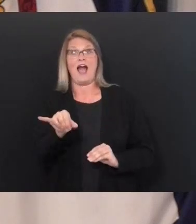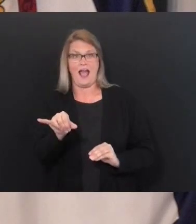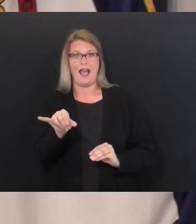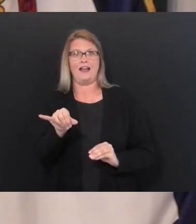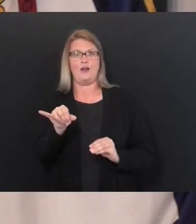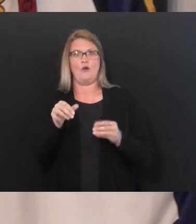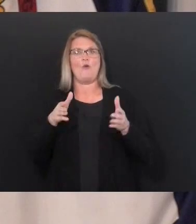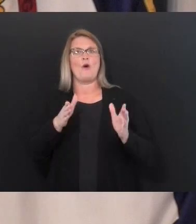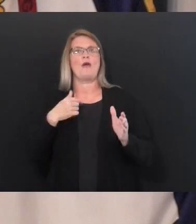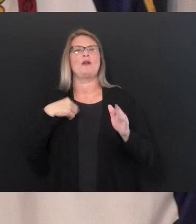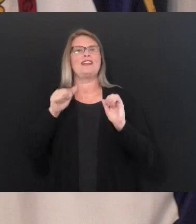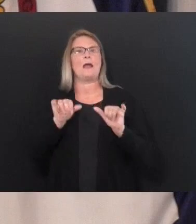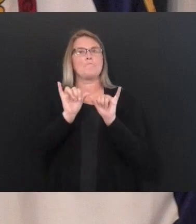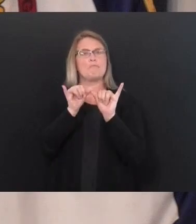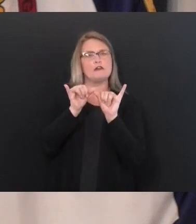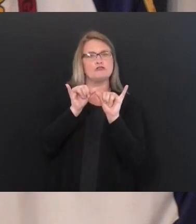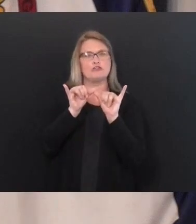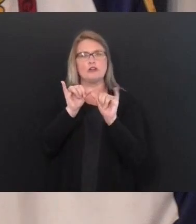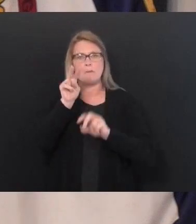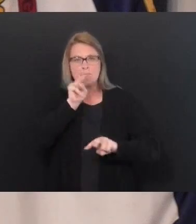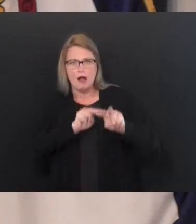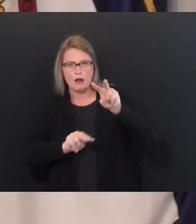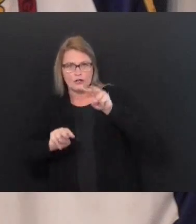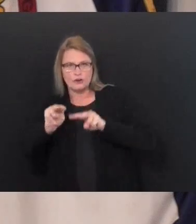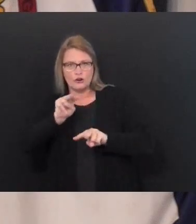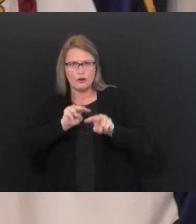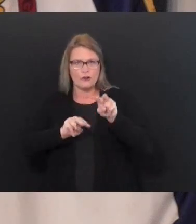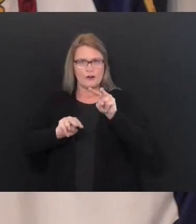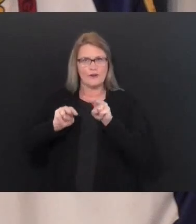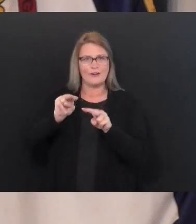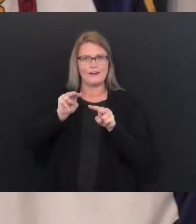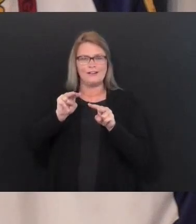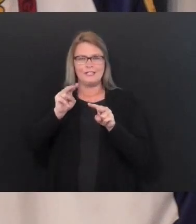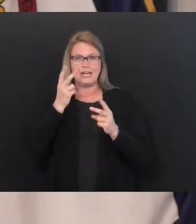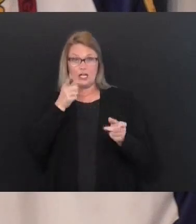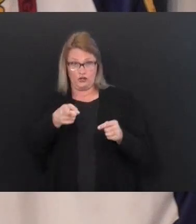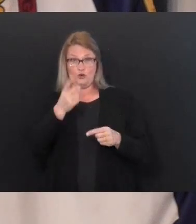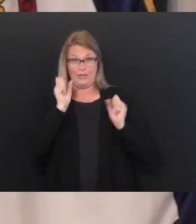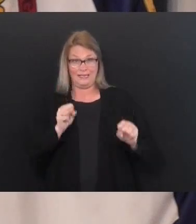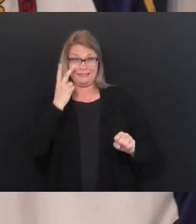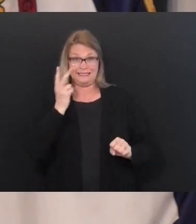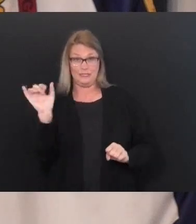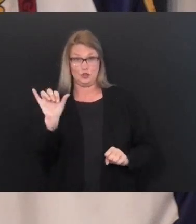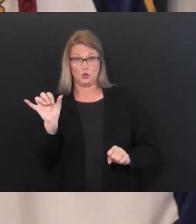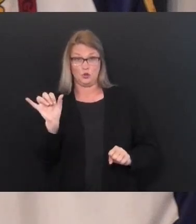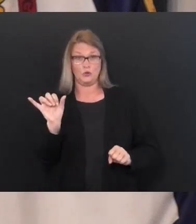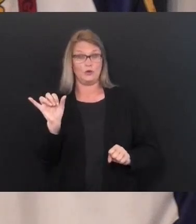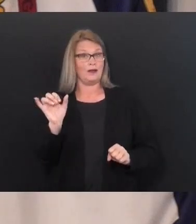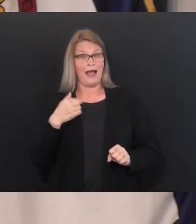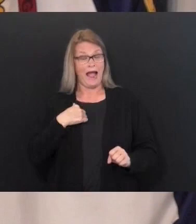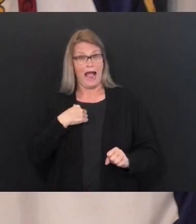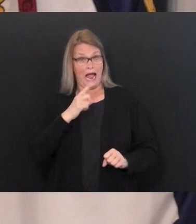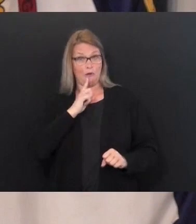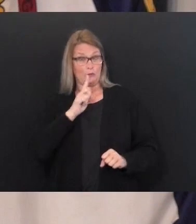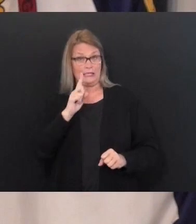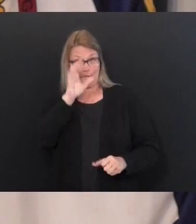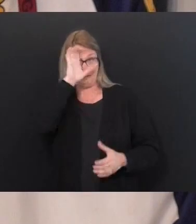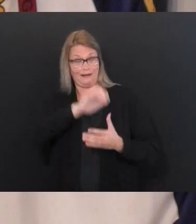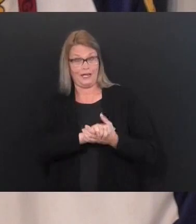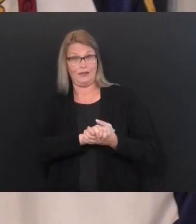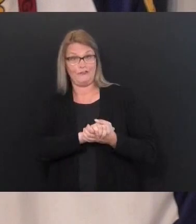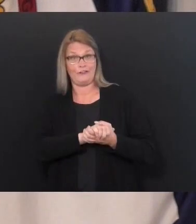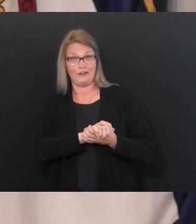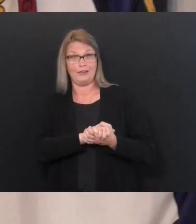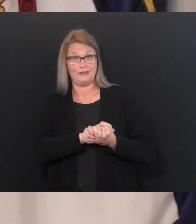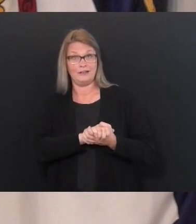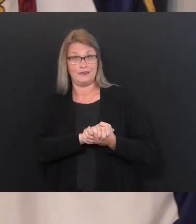to measure and monitor, and you see it too. Because I really truly believe that